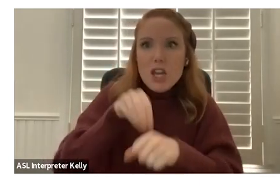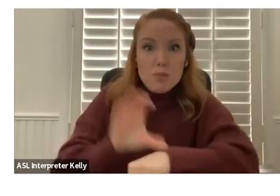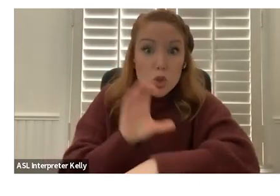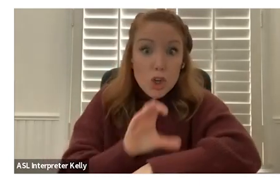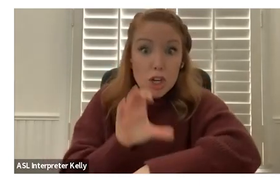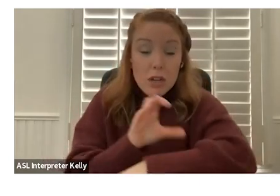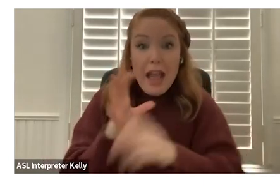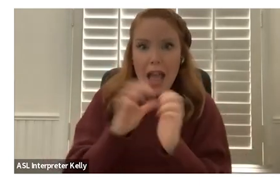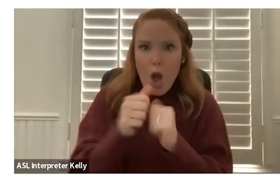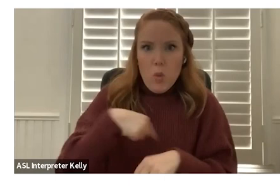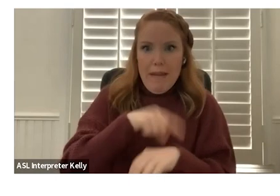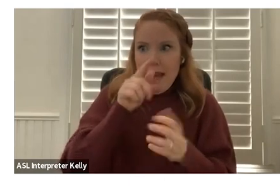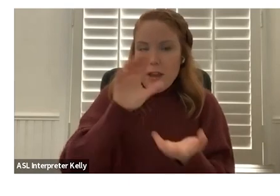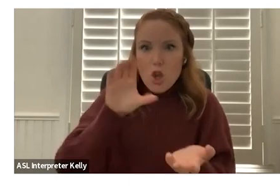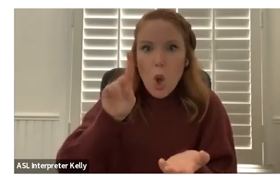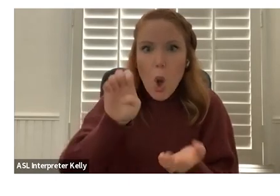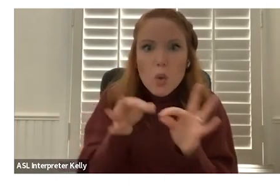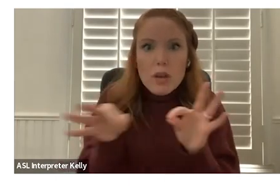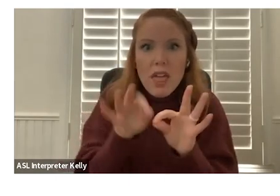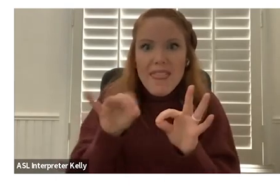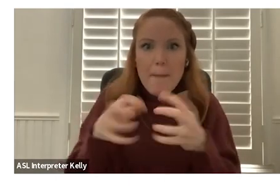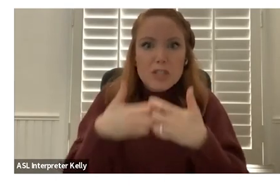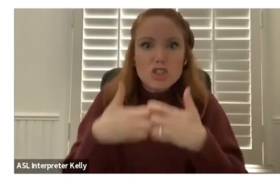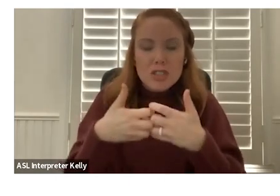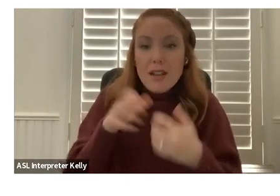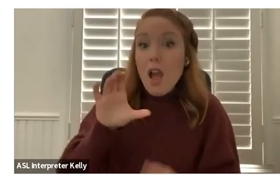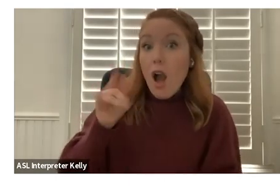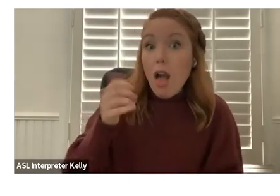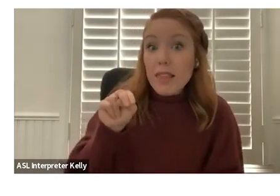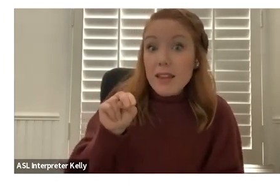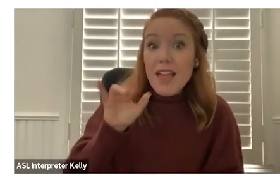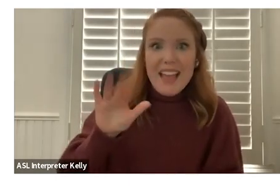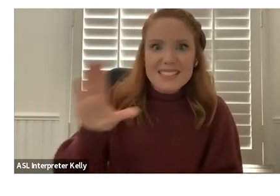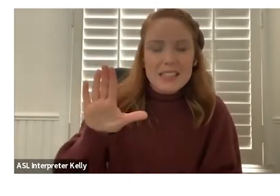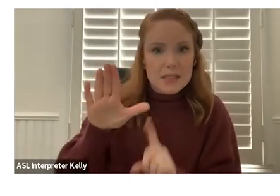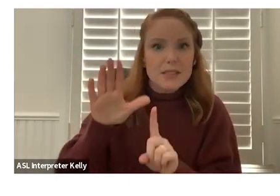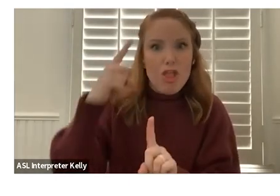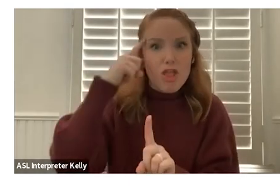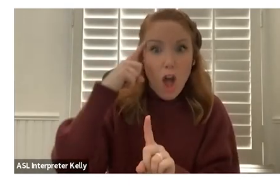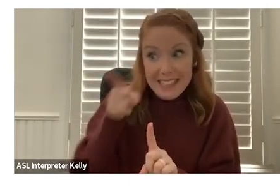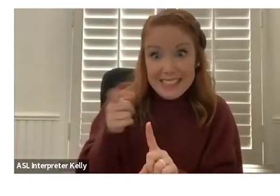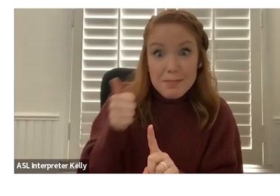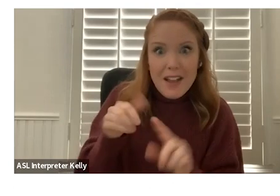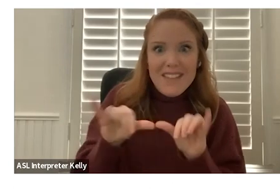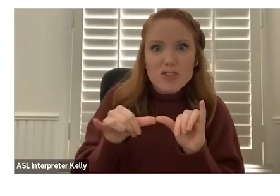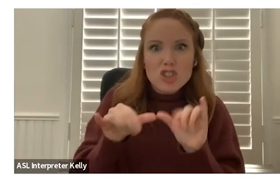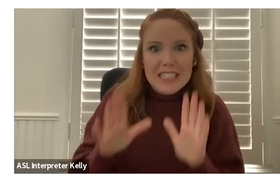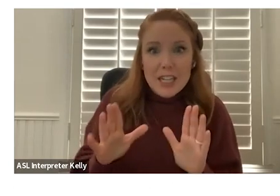One is starting with history and knowing where we're coming from in order to know where we are and where we're going. And if I think of it this